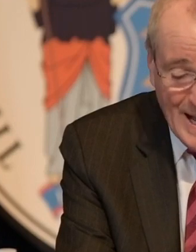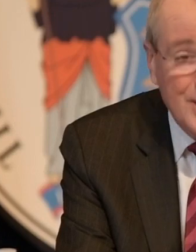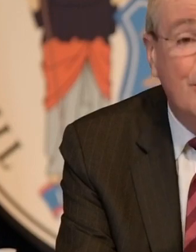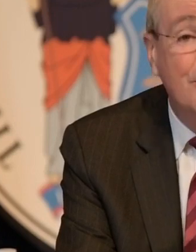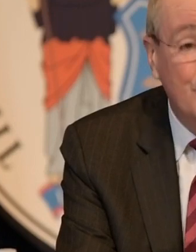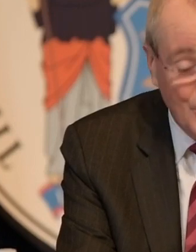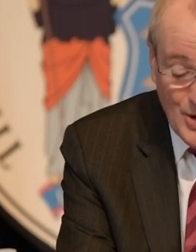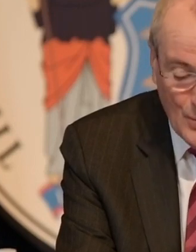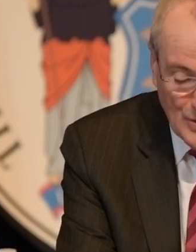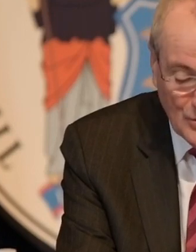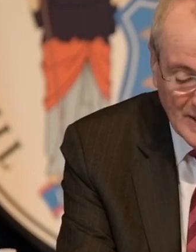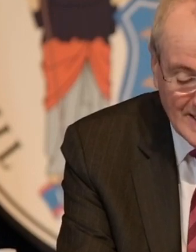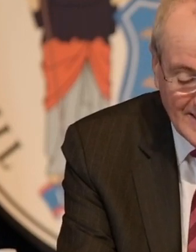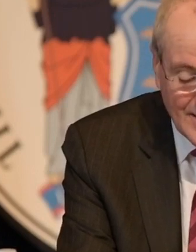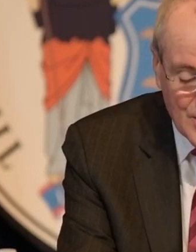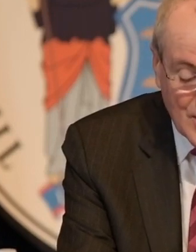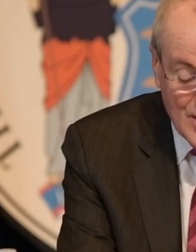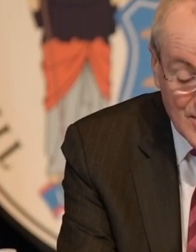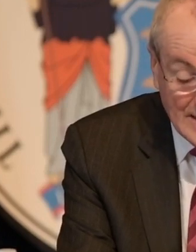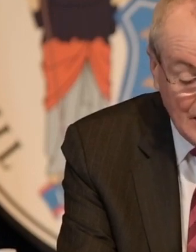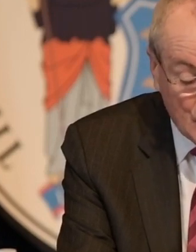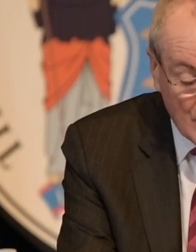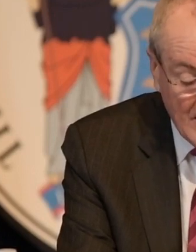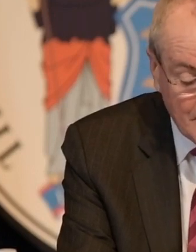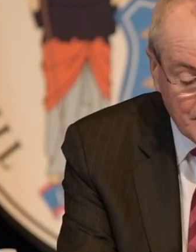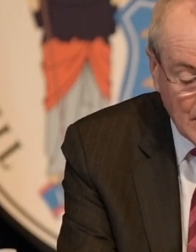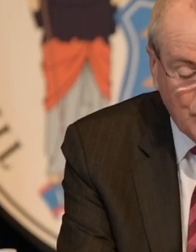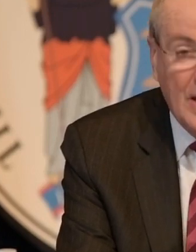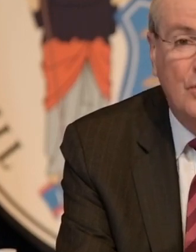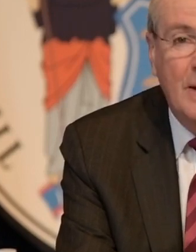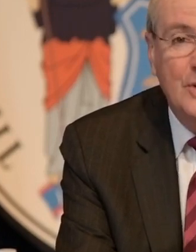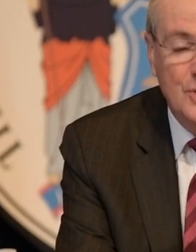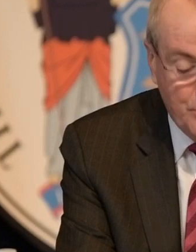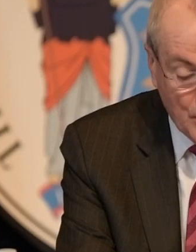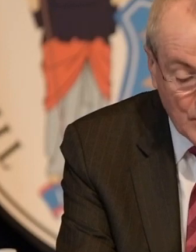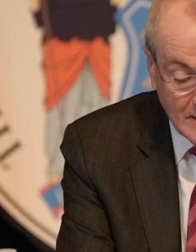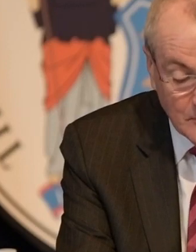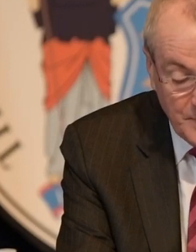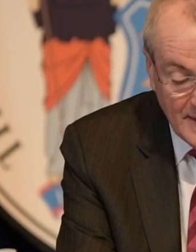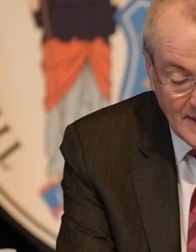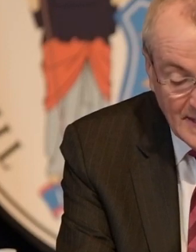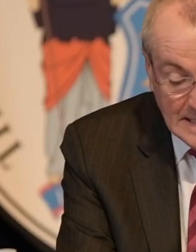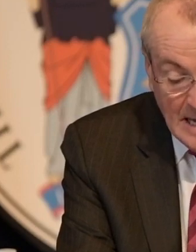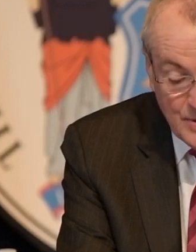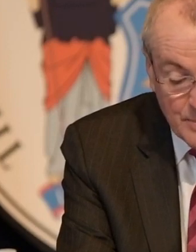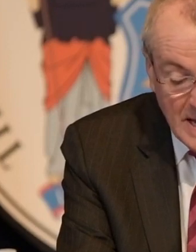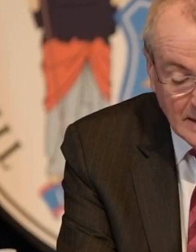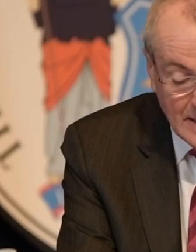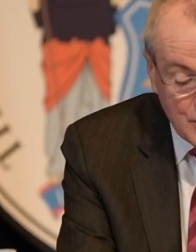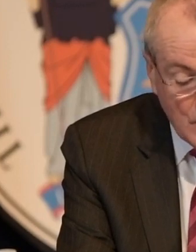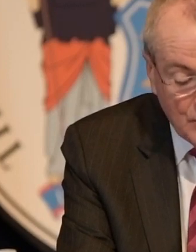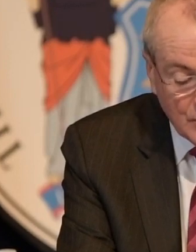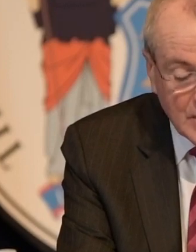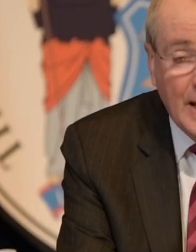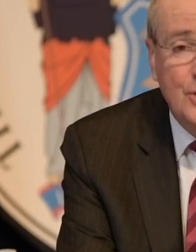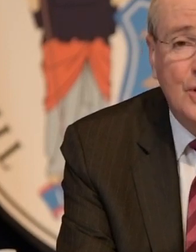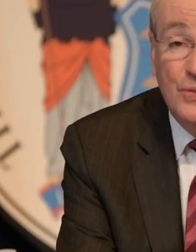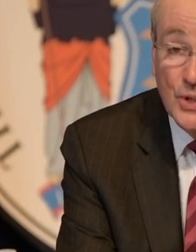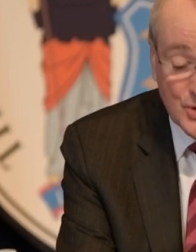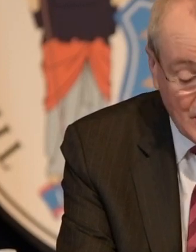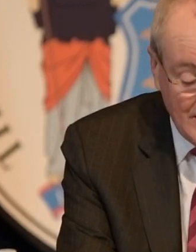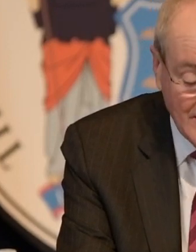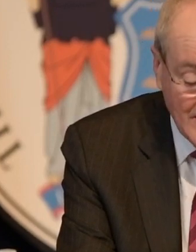July, as my mother-in-law was, in this case 1938, in San Sebastian, Puerto Rico, and came to the mainland U.S. at the